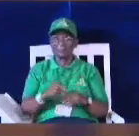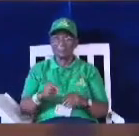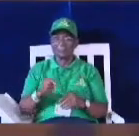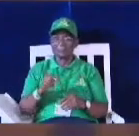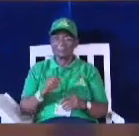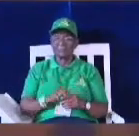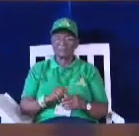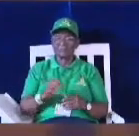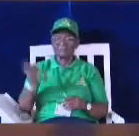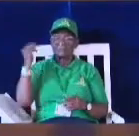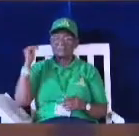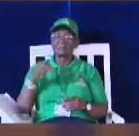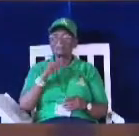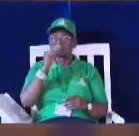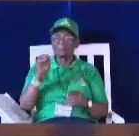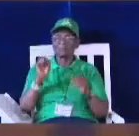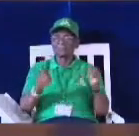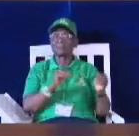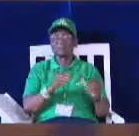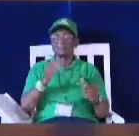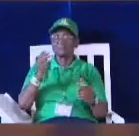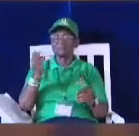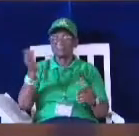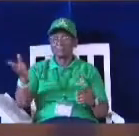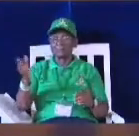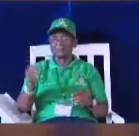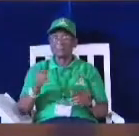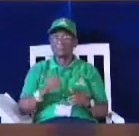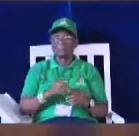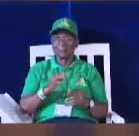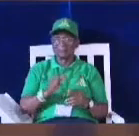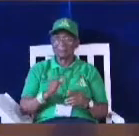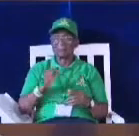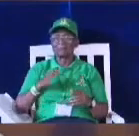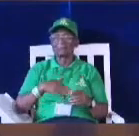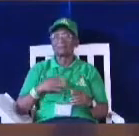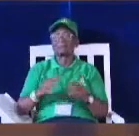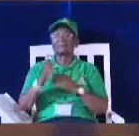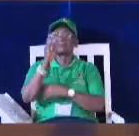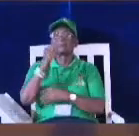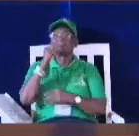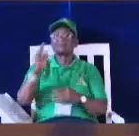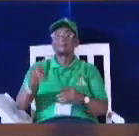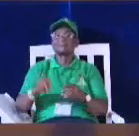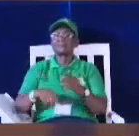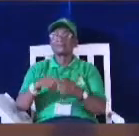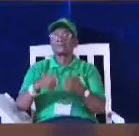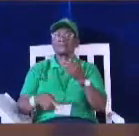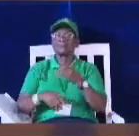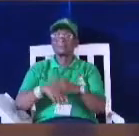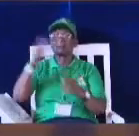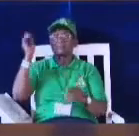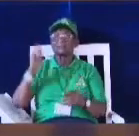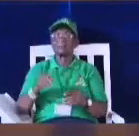that was not put there by my God must come out tonight.